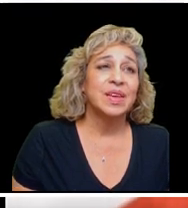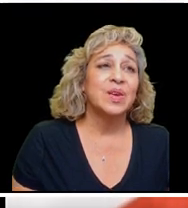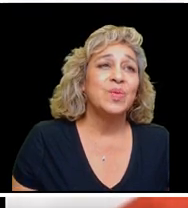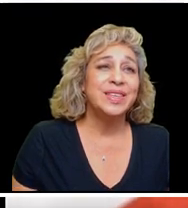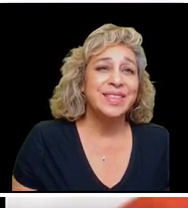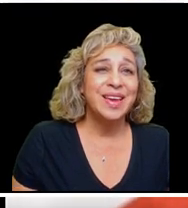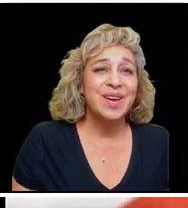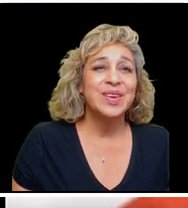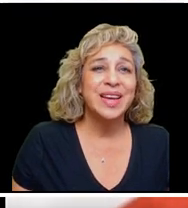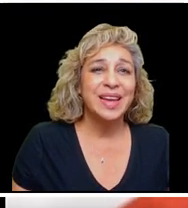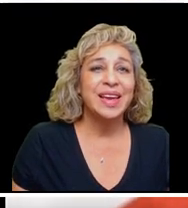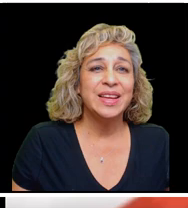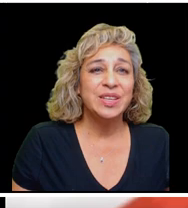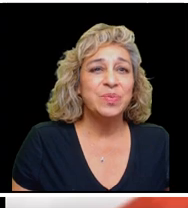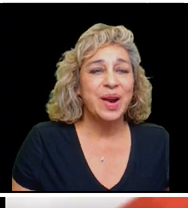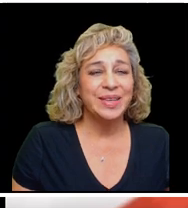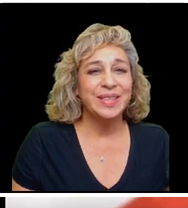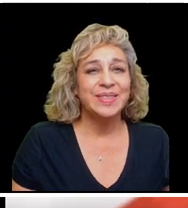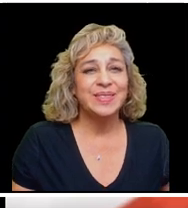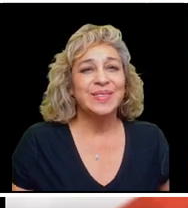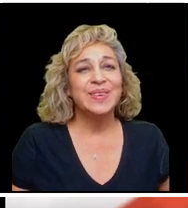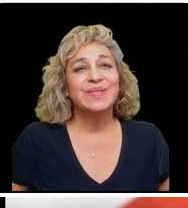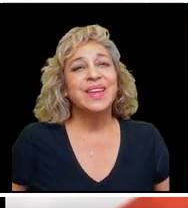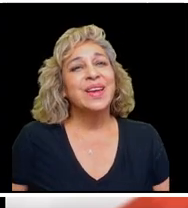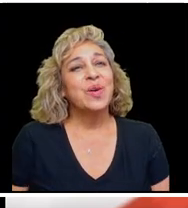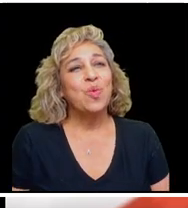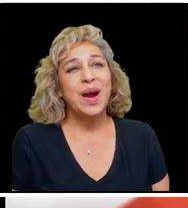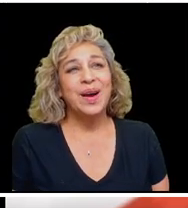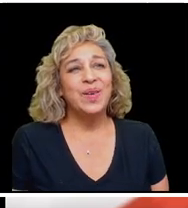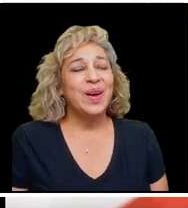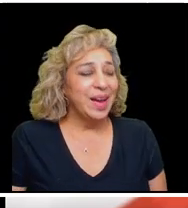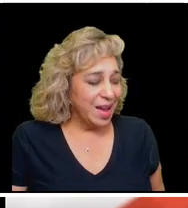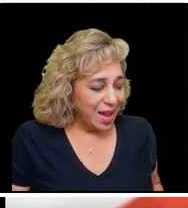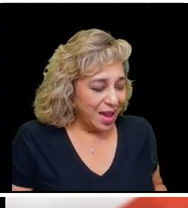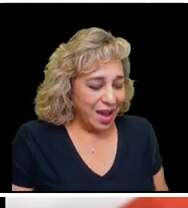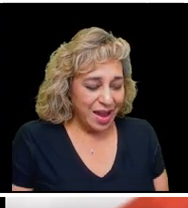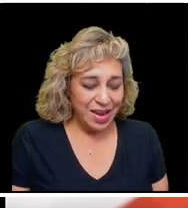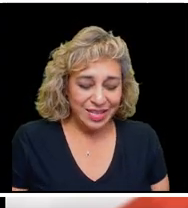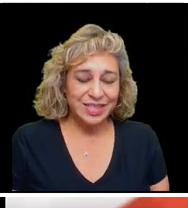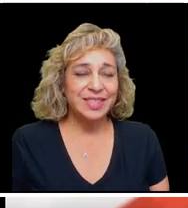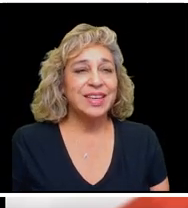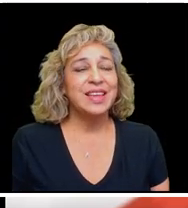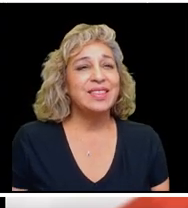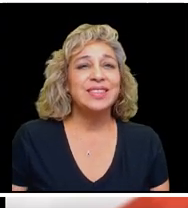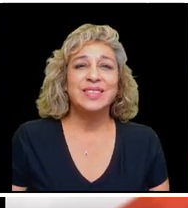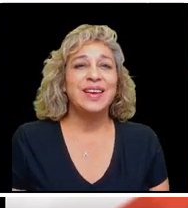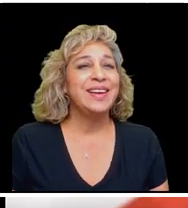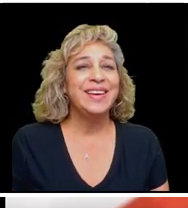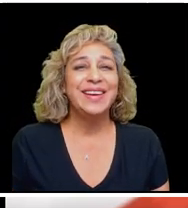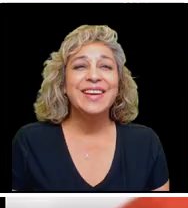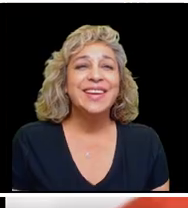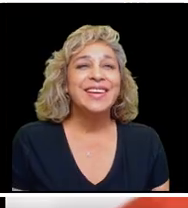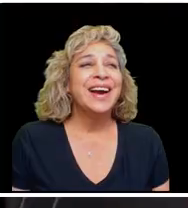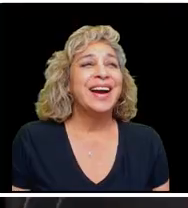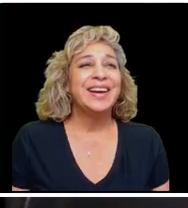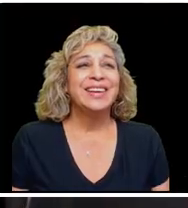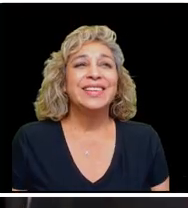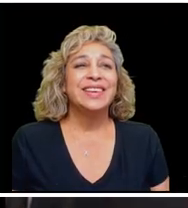which they are taking into practice Wow I just this